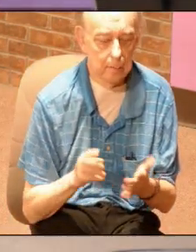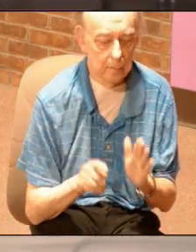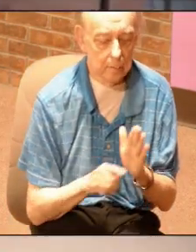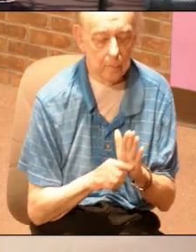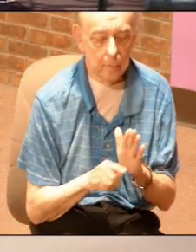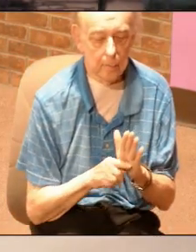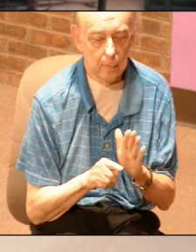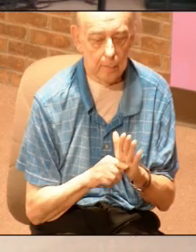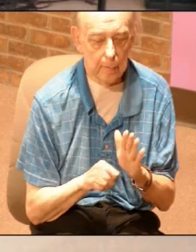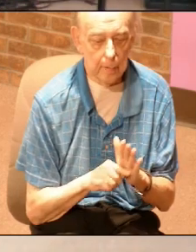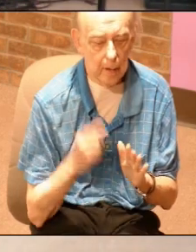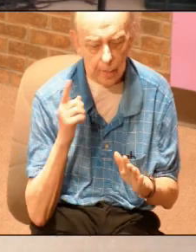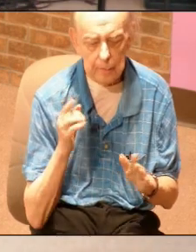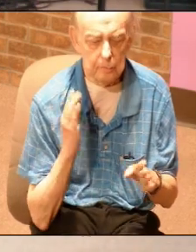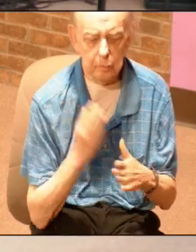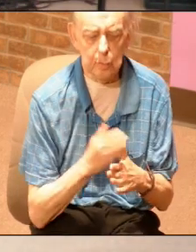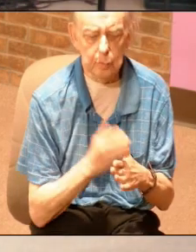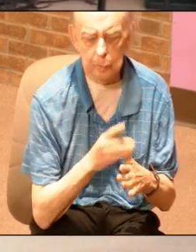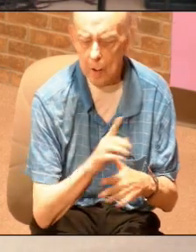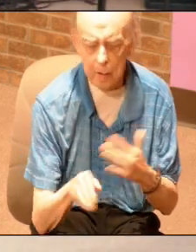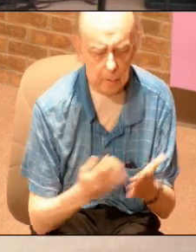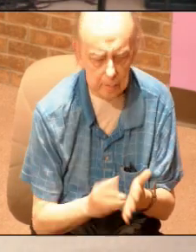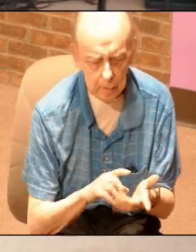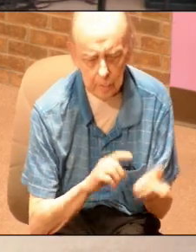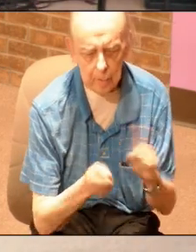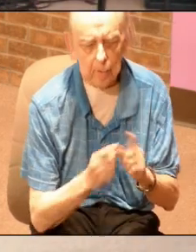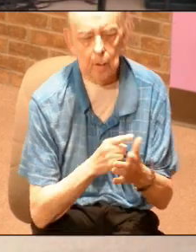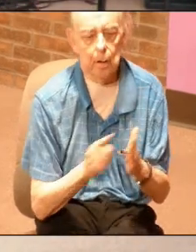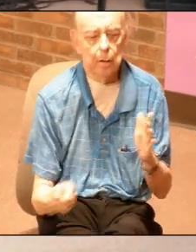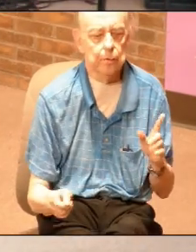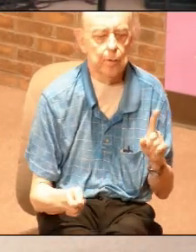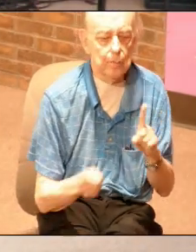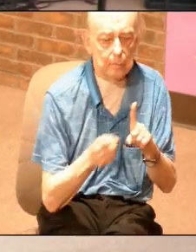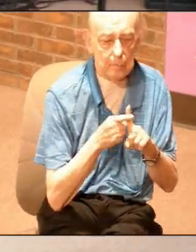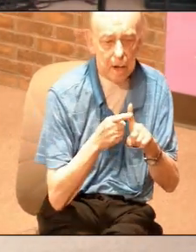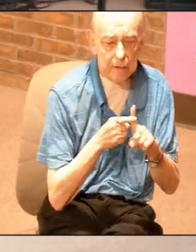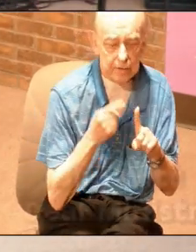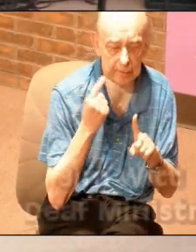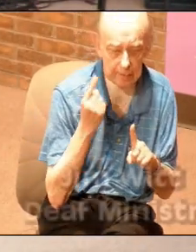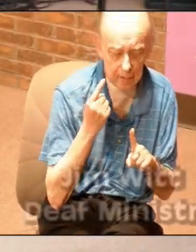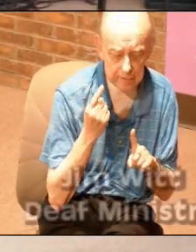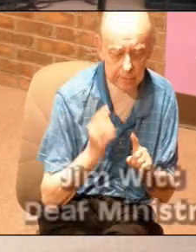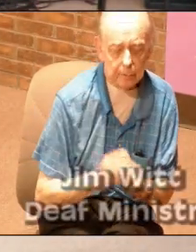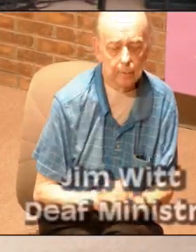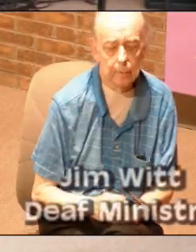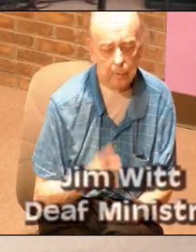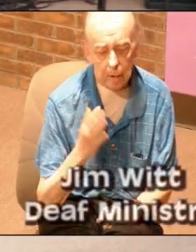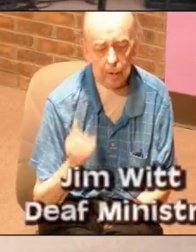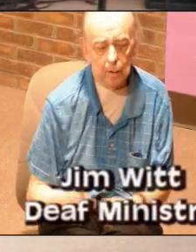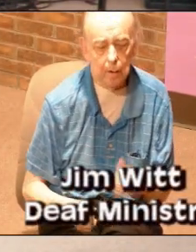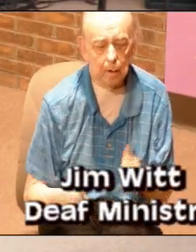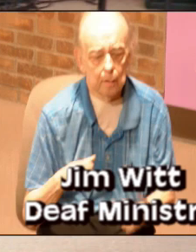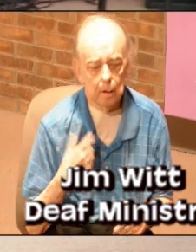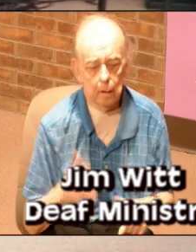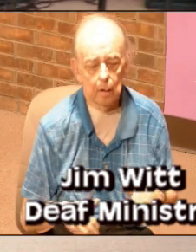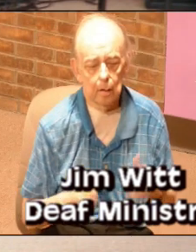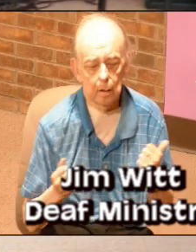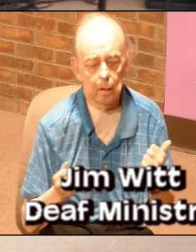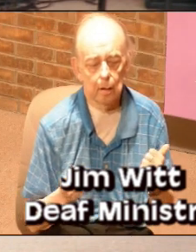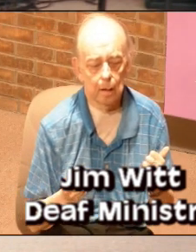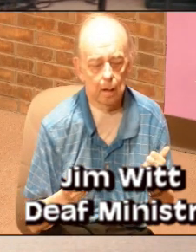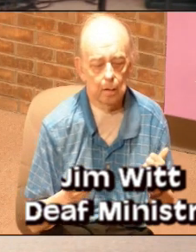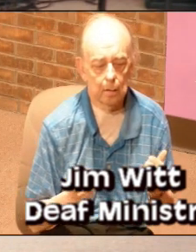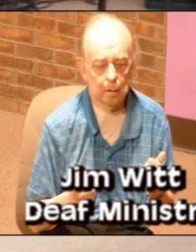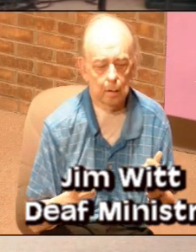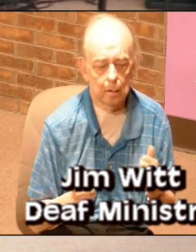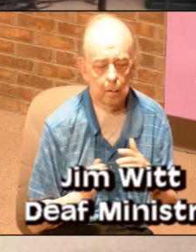that are constantly bombarding in your life and everything else, changing those to positive thoughts. Because most of our life